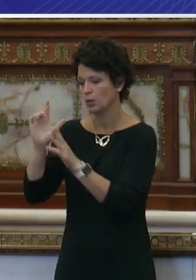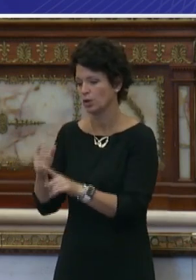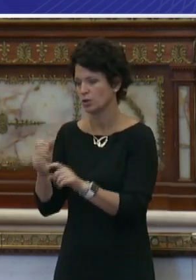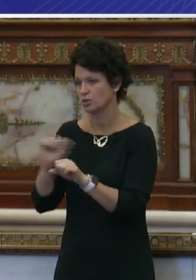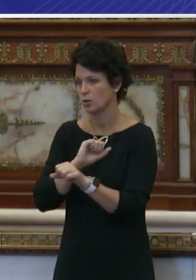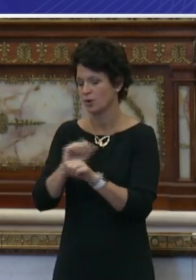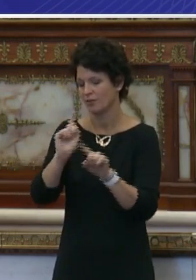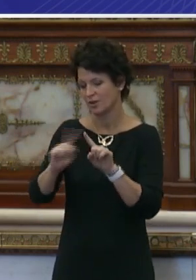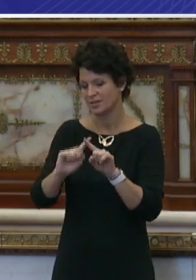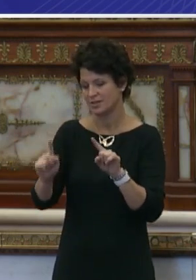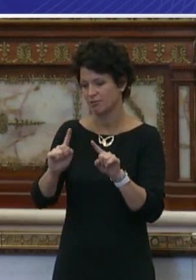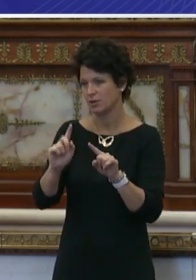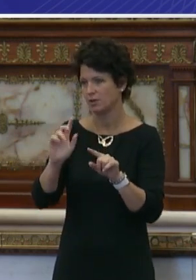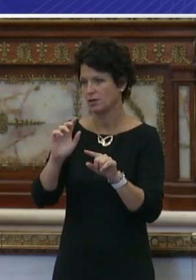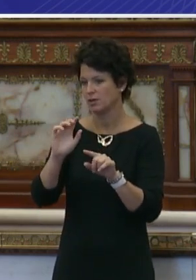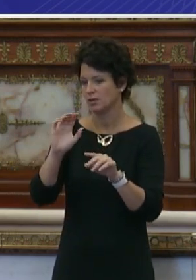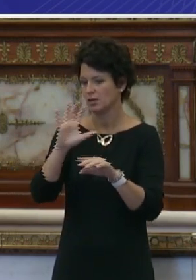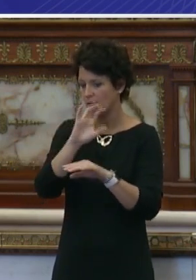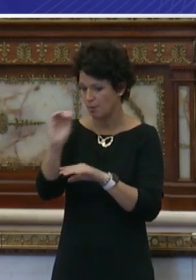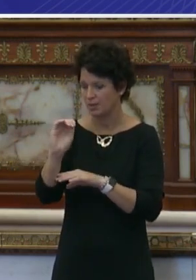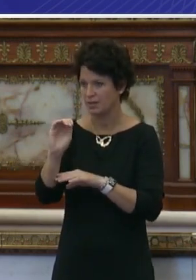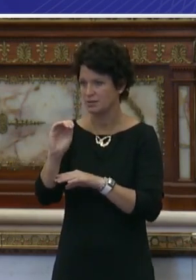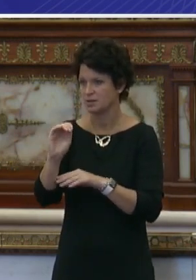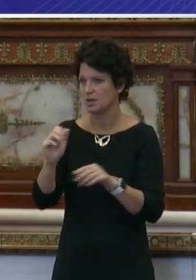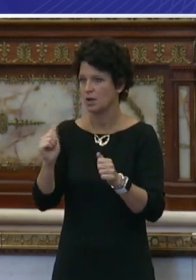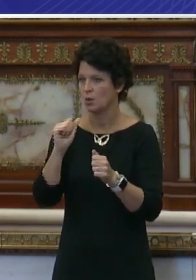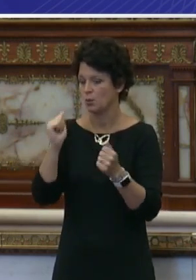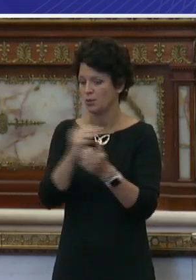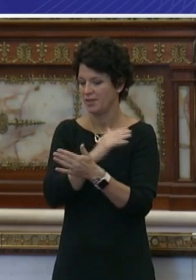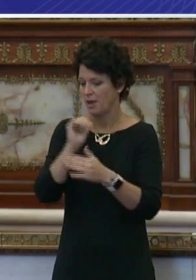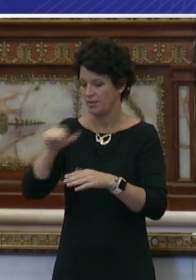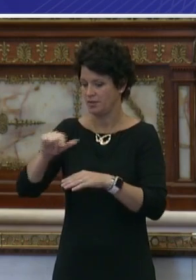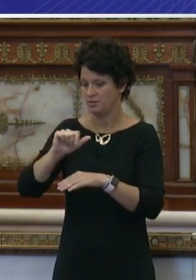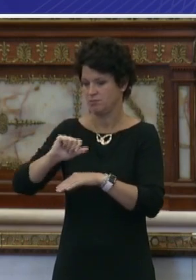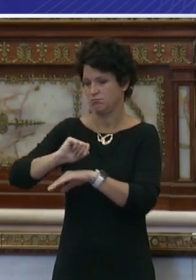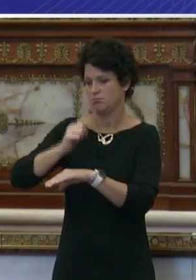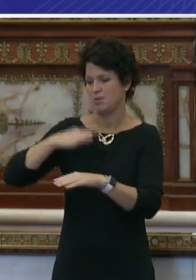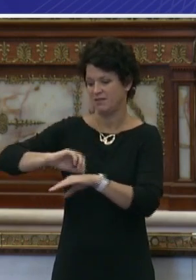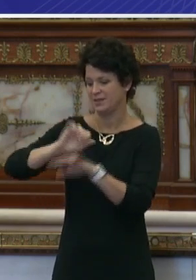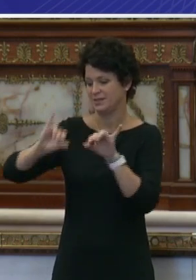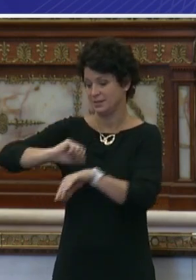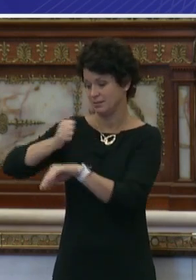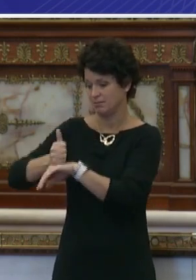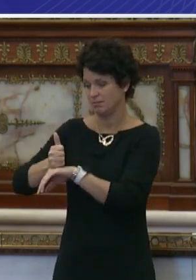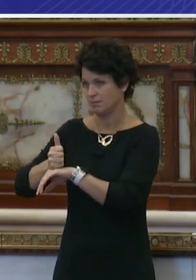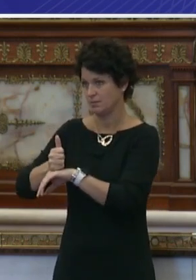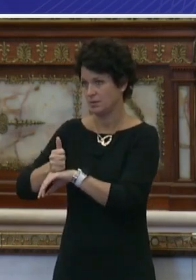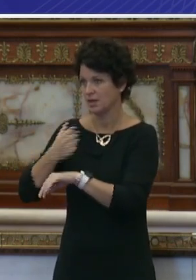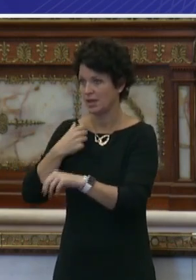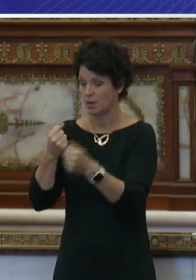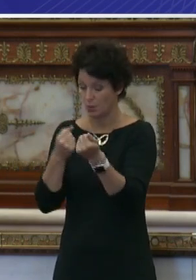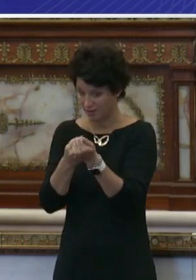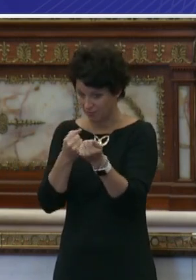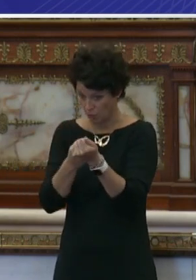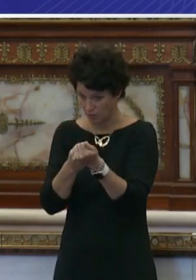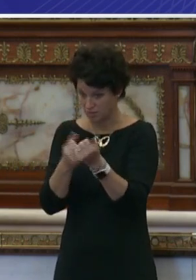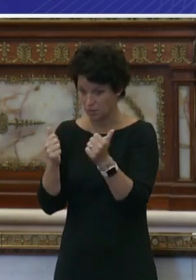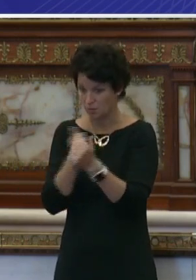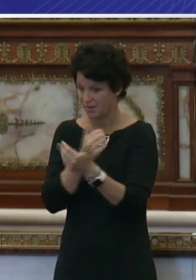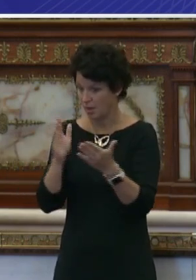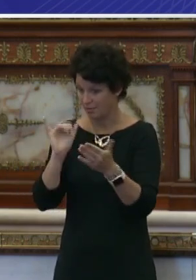multiple employees without this portable benefit system in place? You're saying, can we enforce it without the portable